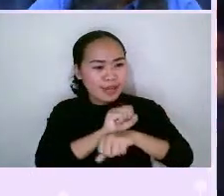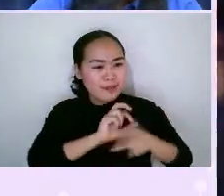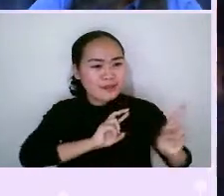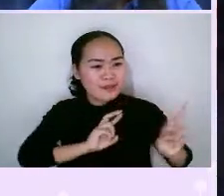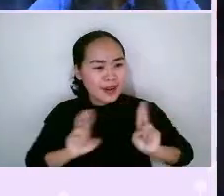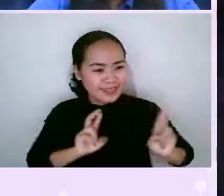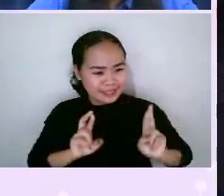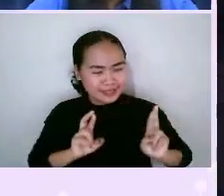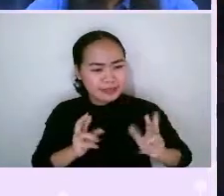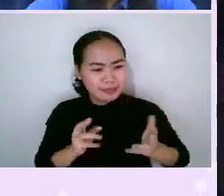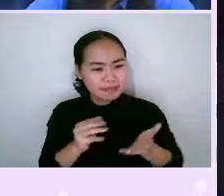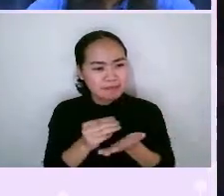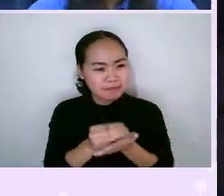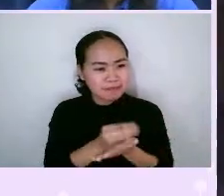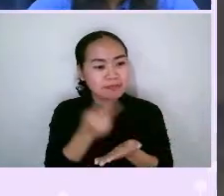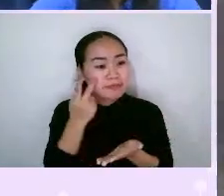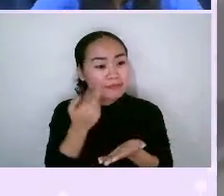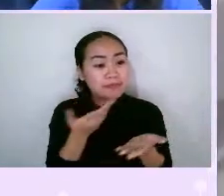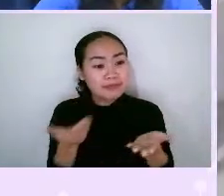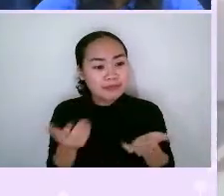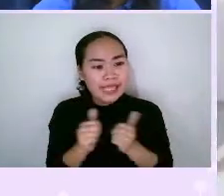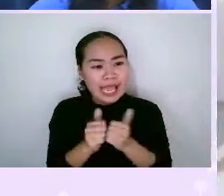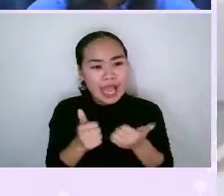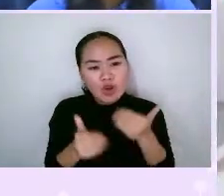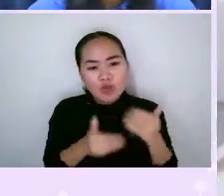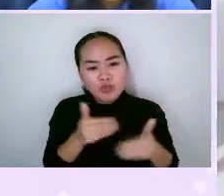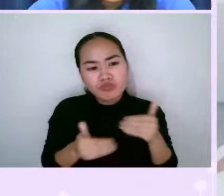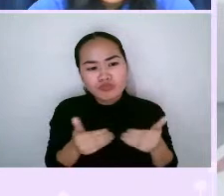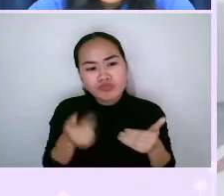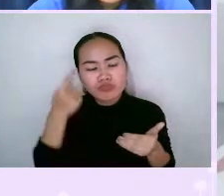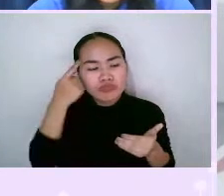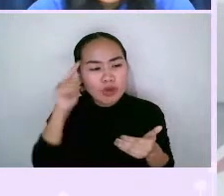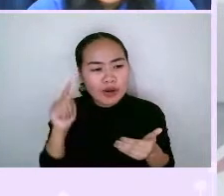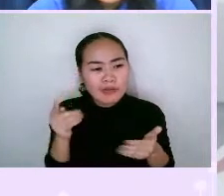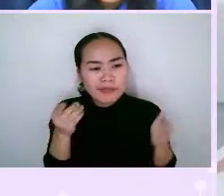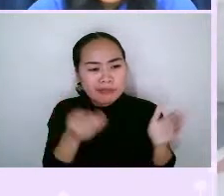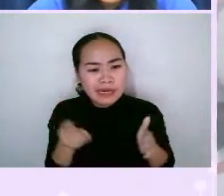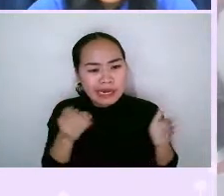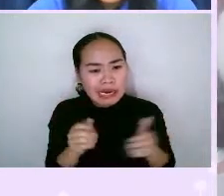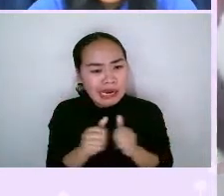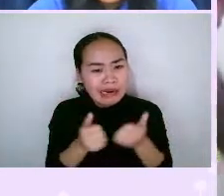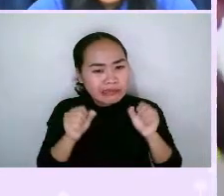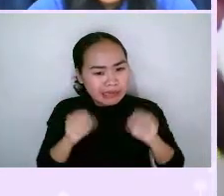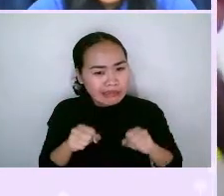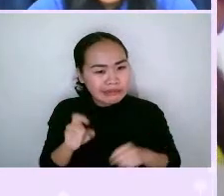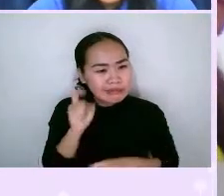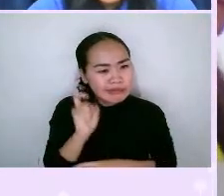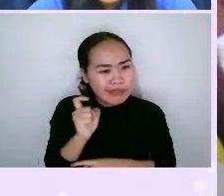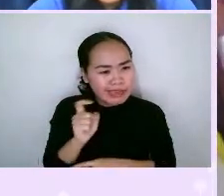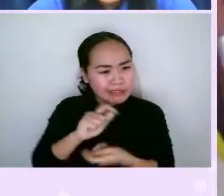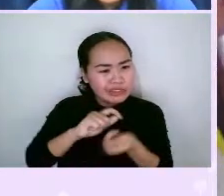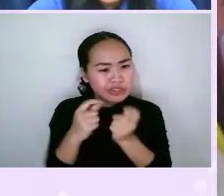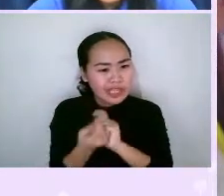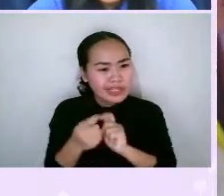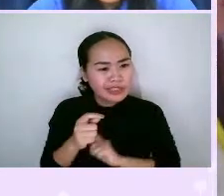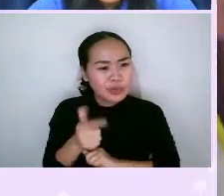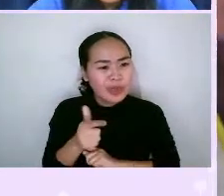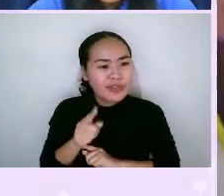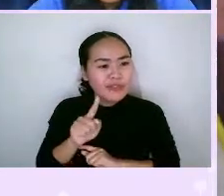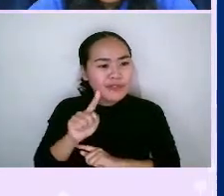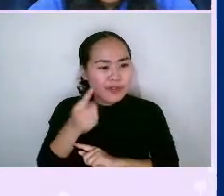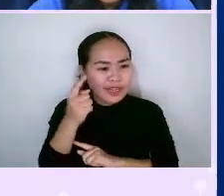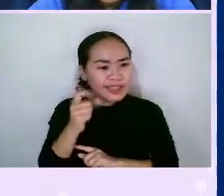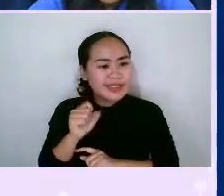These courses were developed to prepare TOP learners in working in the diverse and fast-changing 21st century